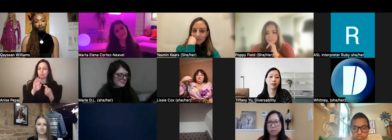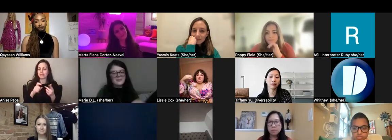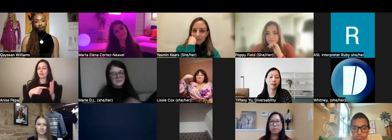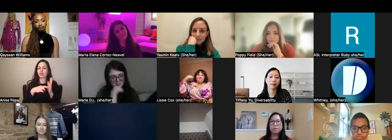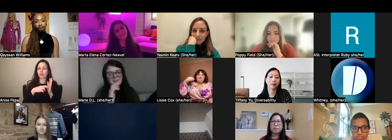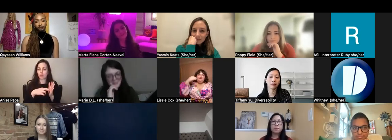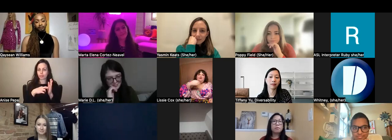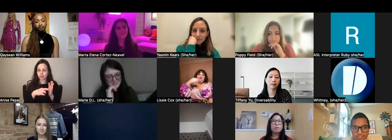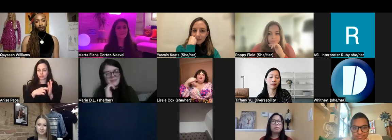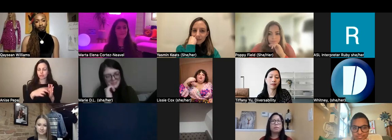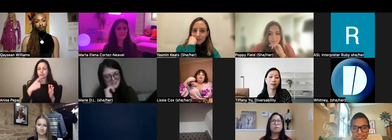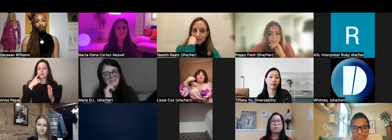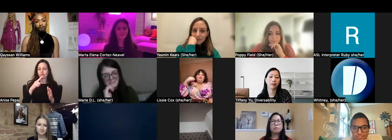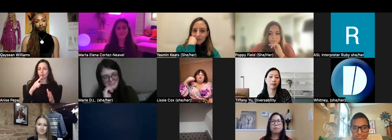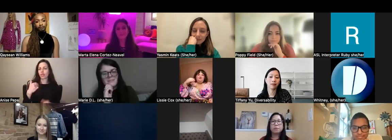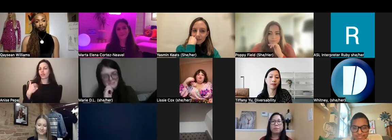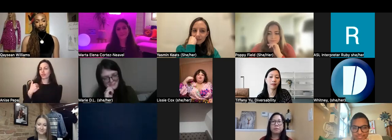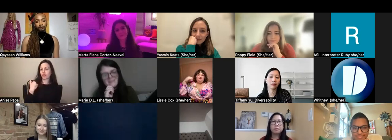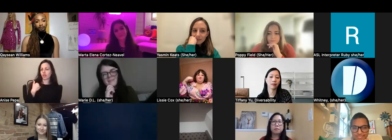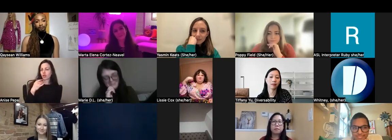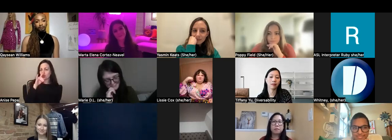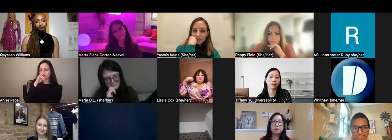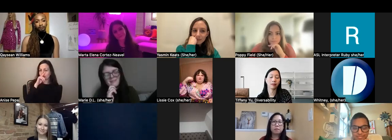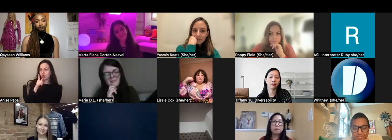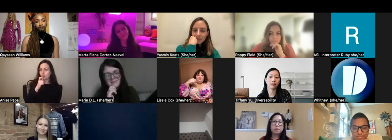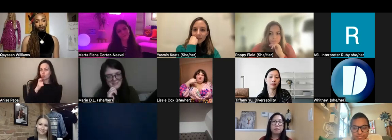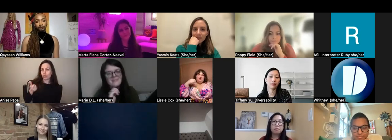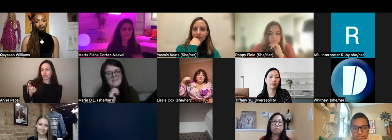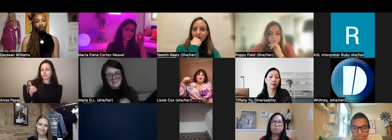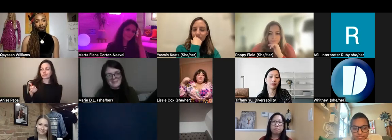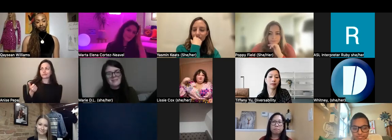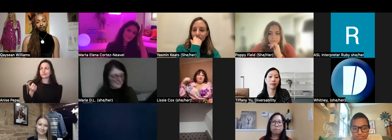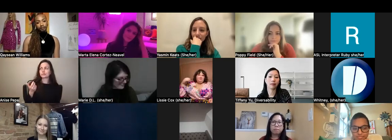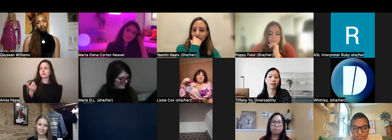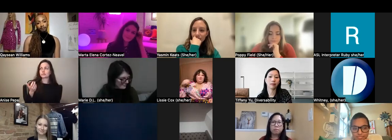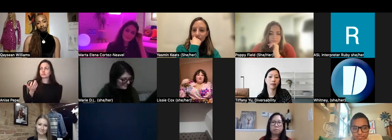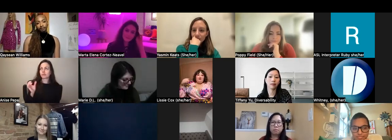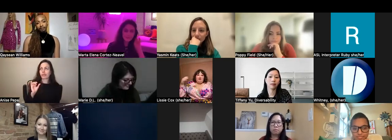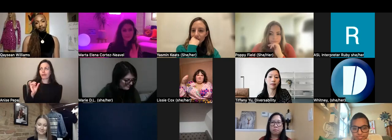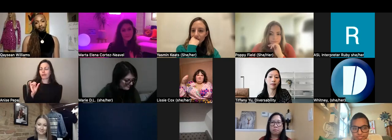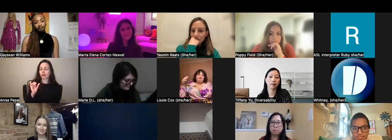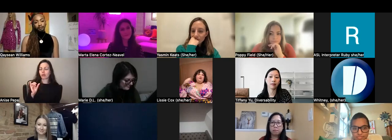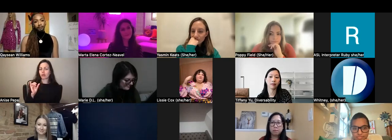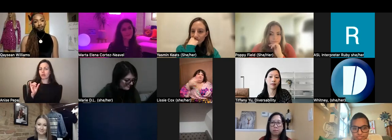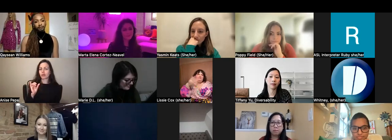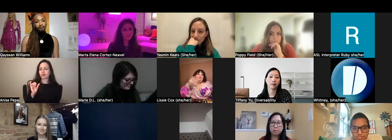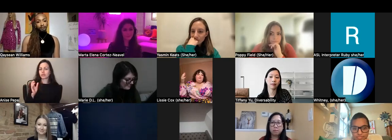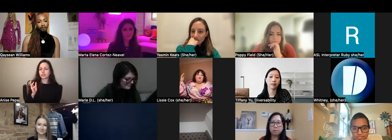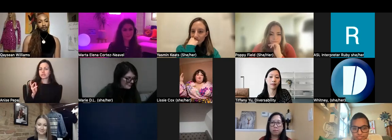representation for the little kid who doesn't, who's like, oh, I have, or